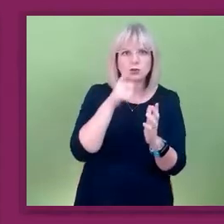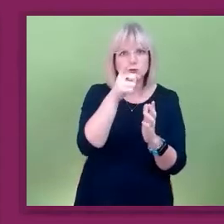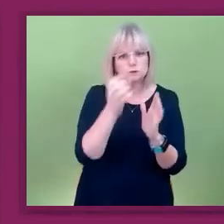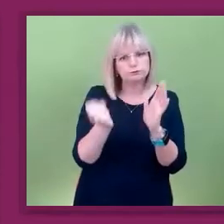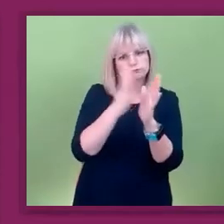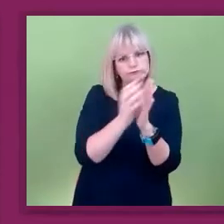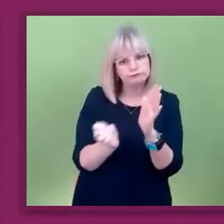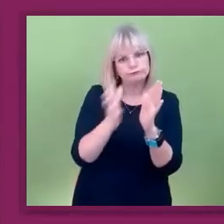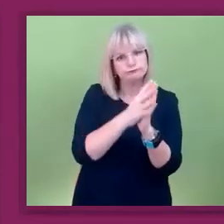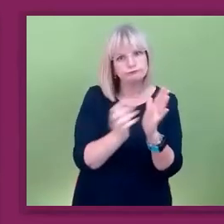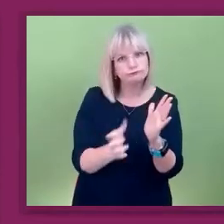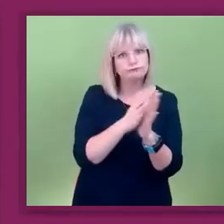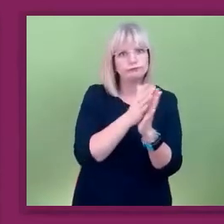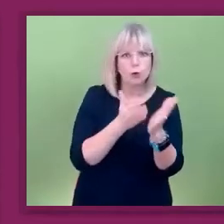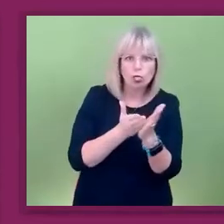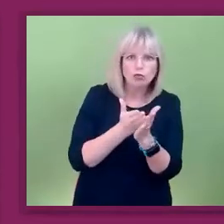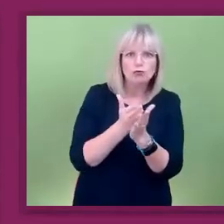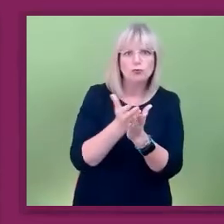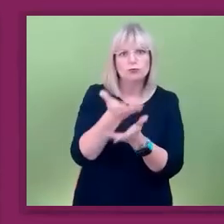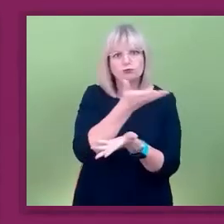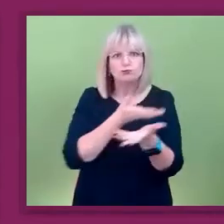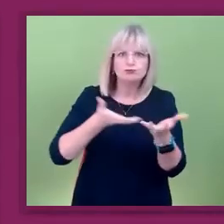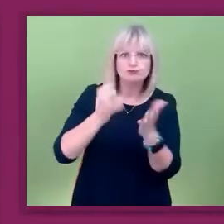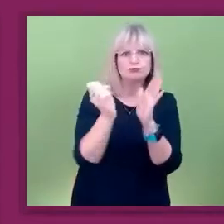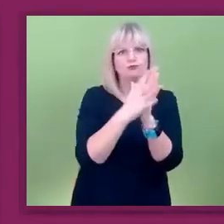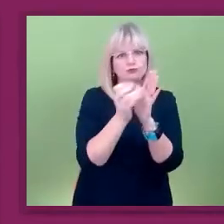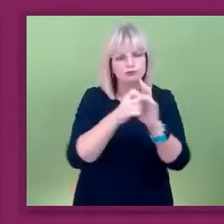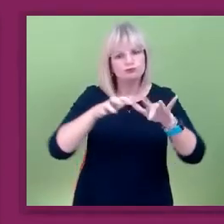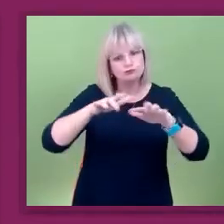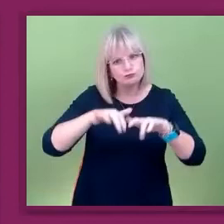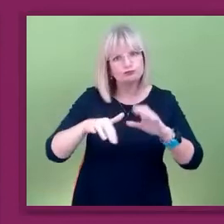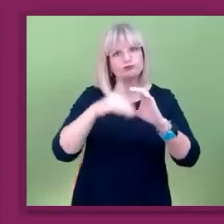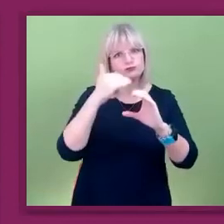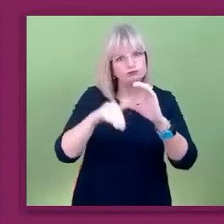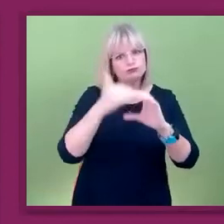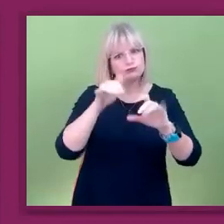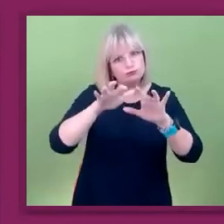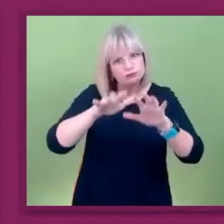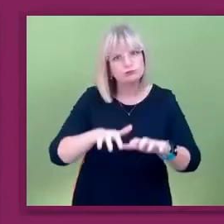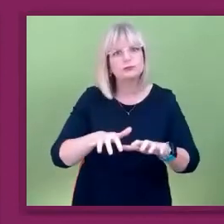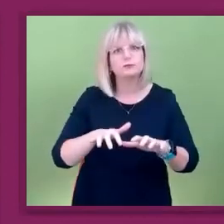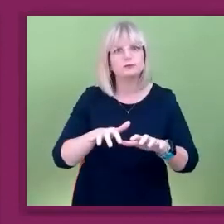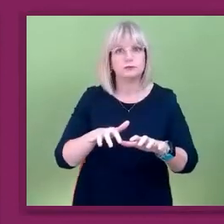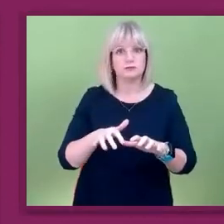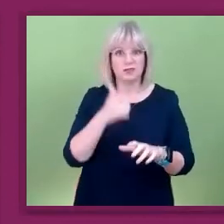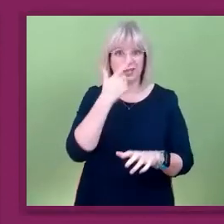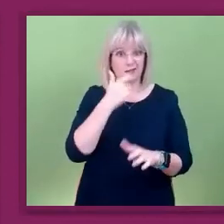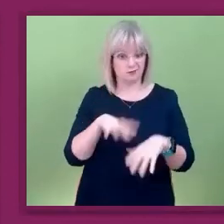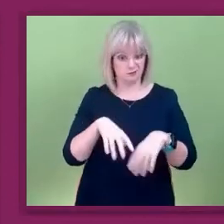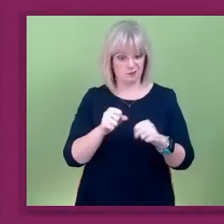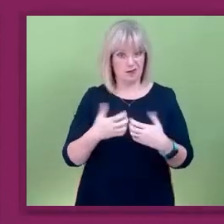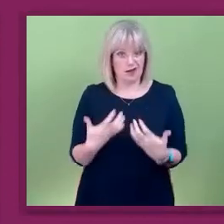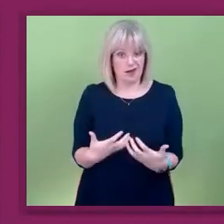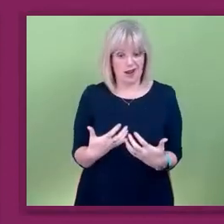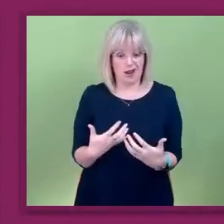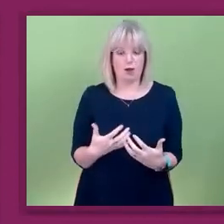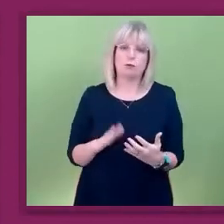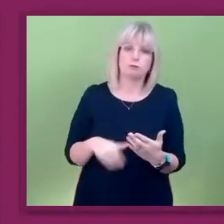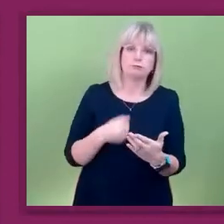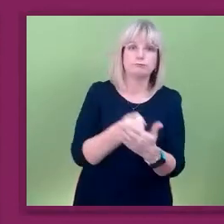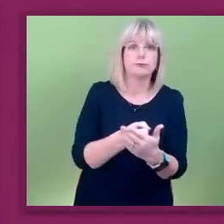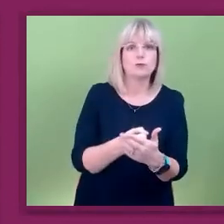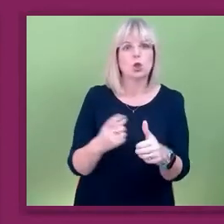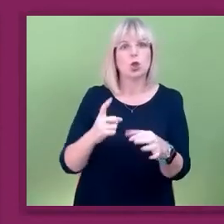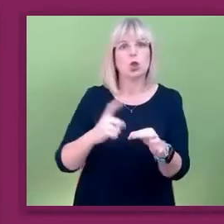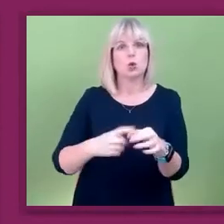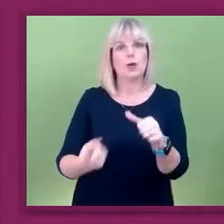the event. And this applies to starting from now and going up to the Q&A session that will come after each